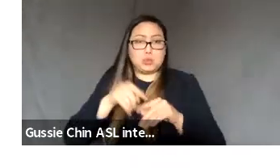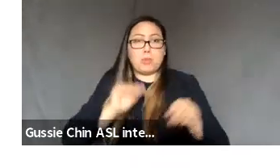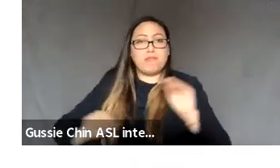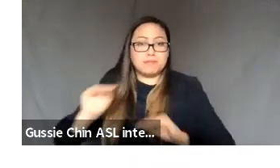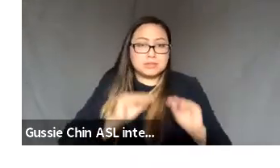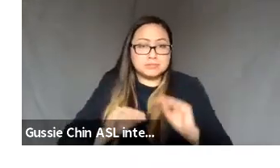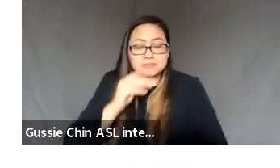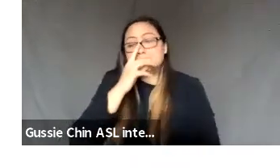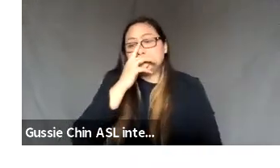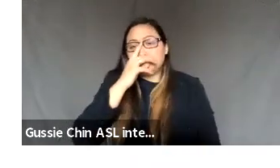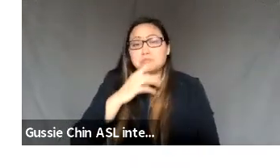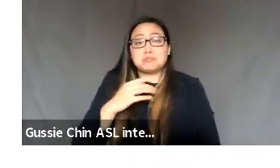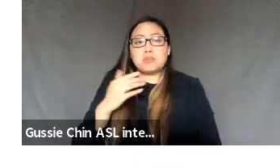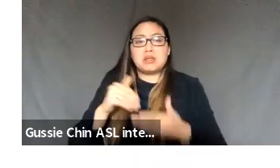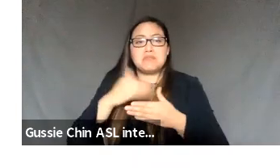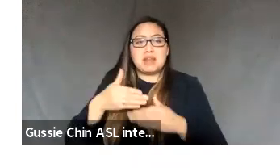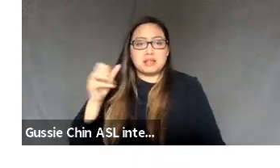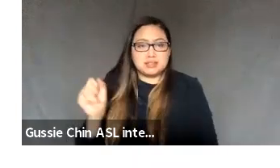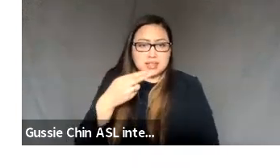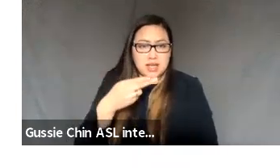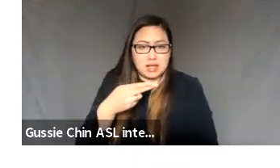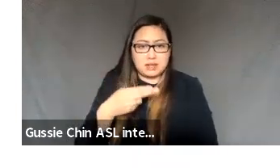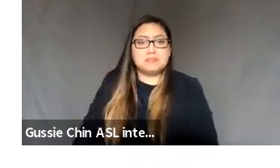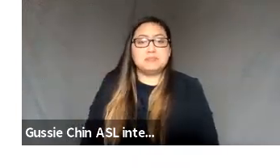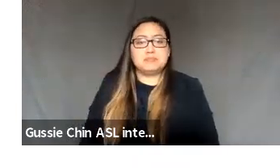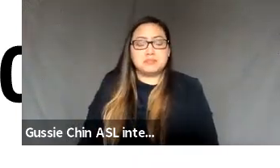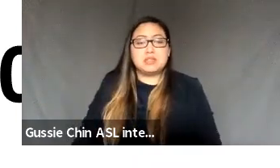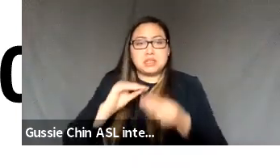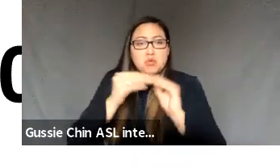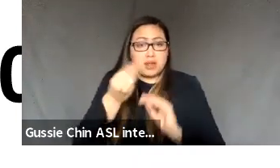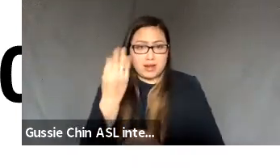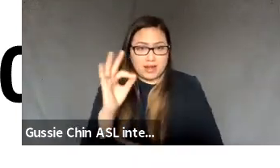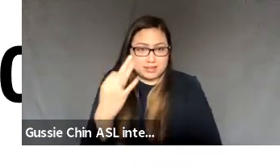Okay, so let's move on to the next slide and look at slide number 19.